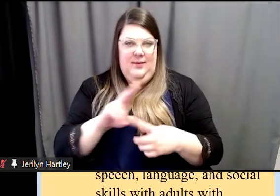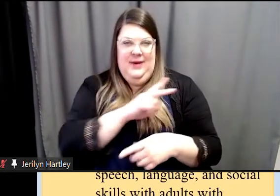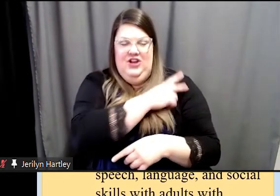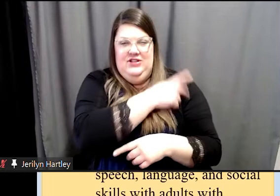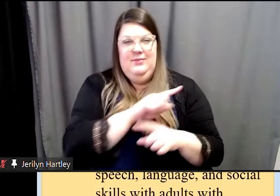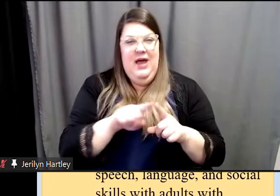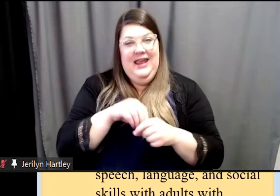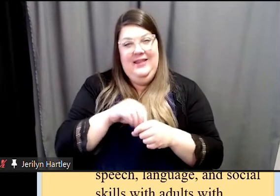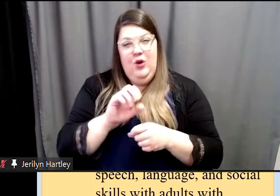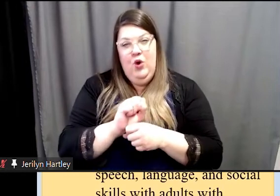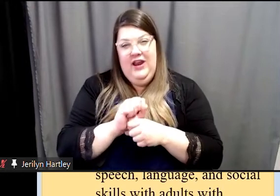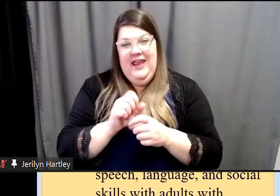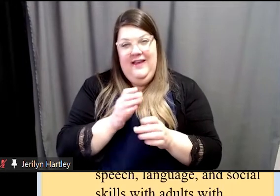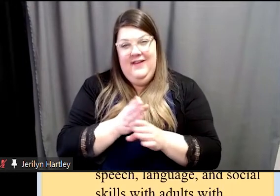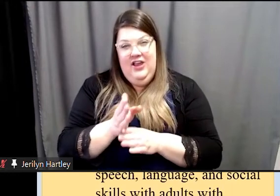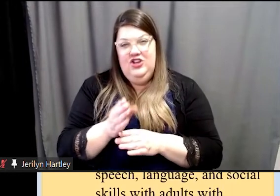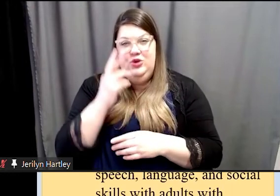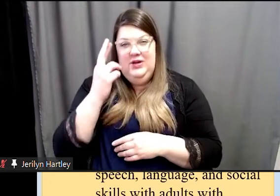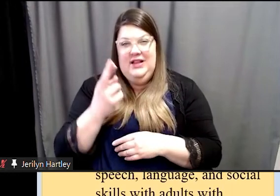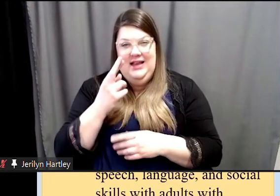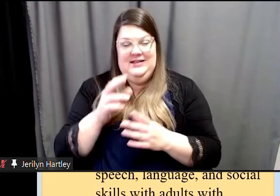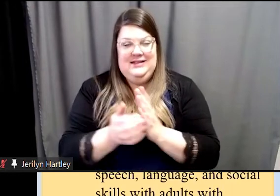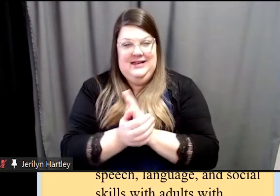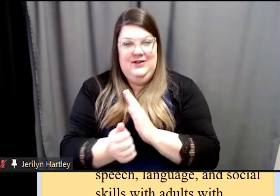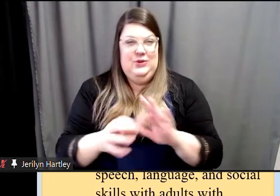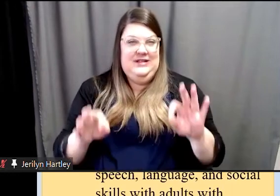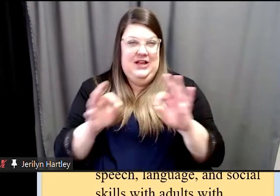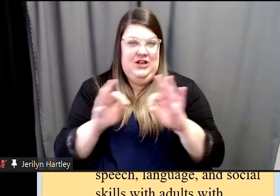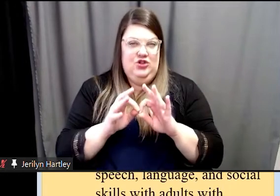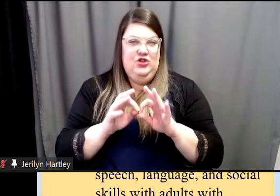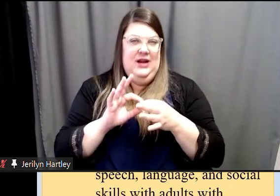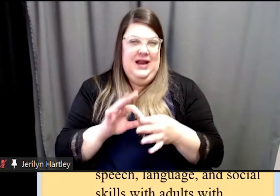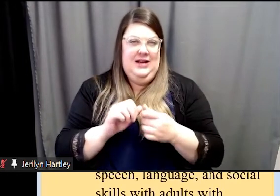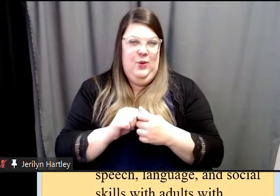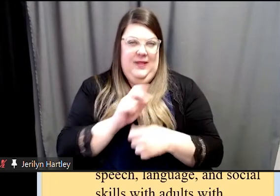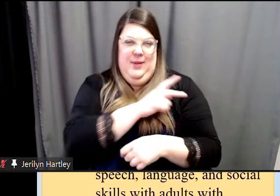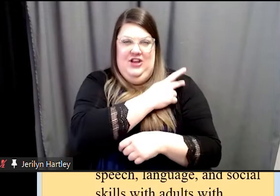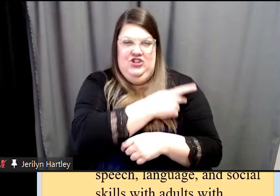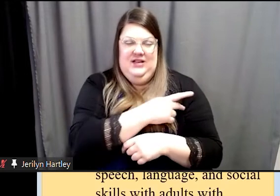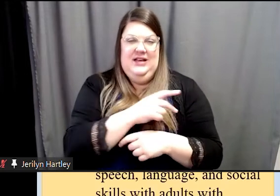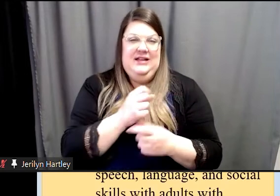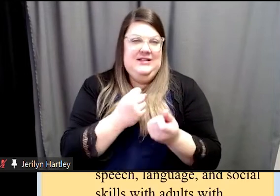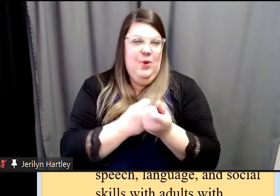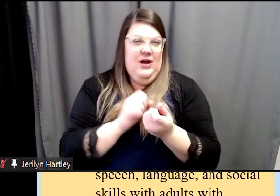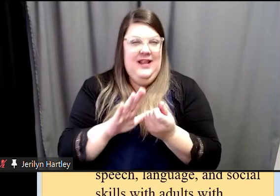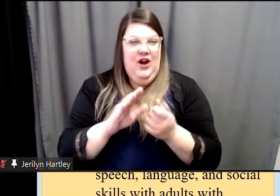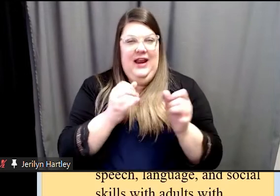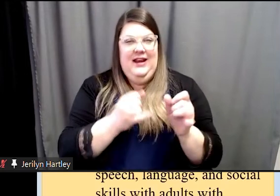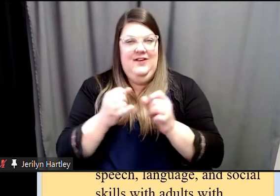she realized that those skills were essential to connecting with the patient and supporting their individualized